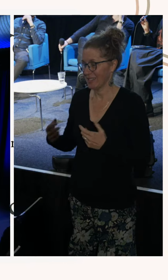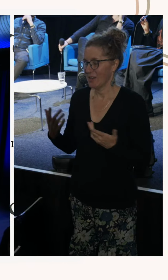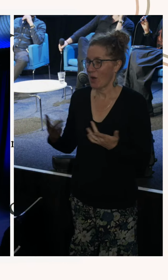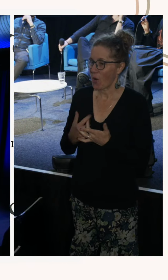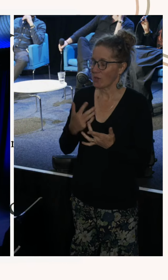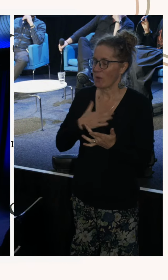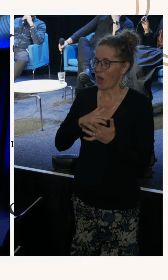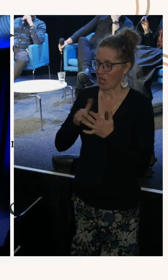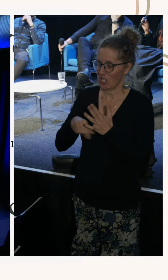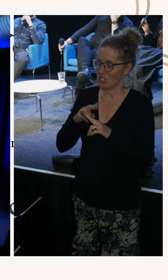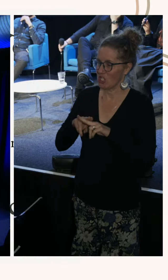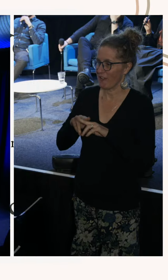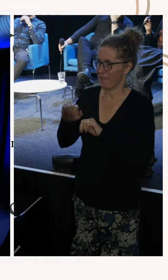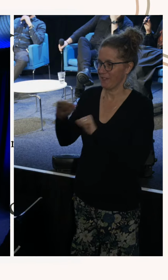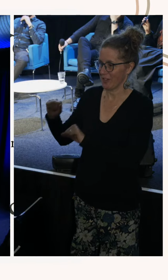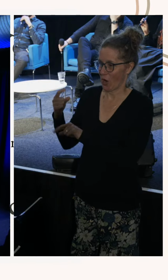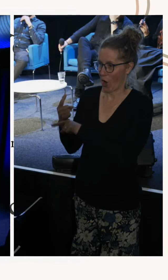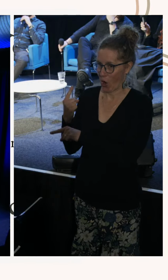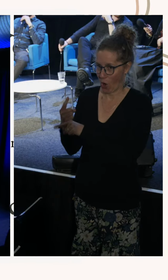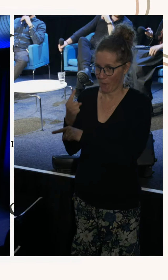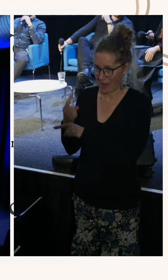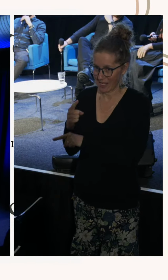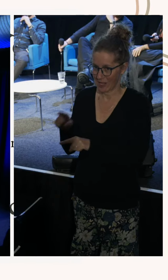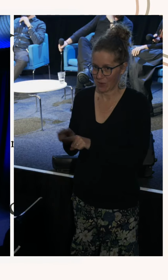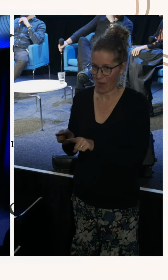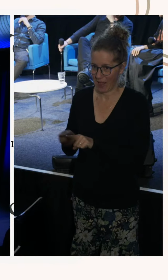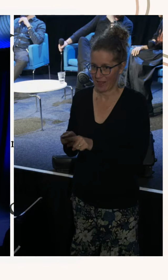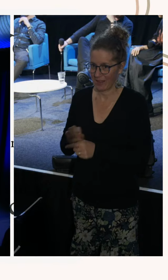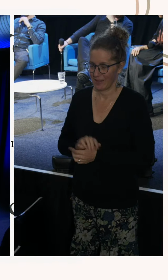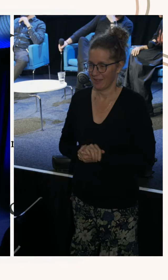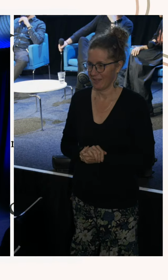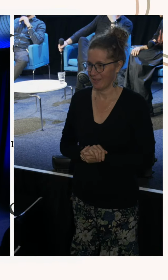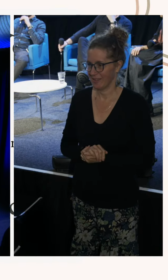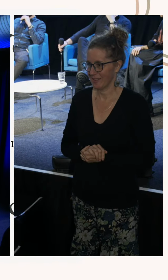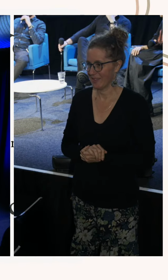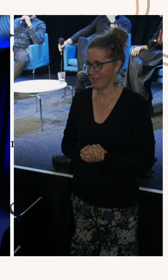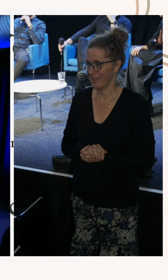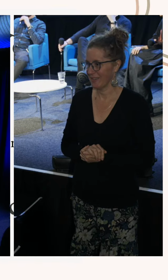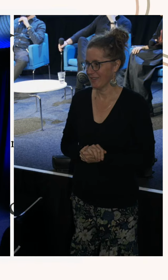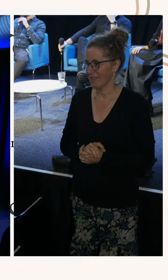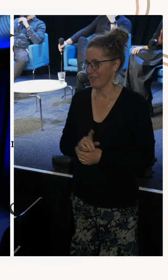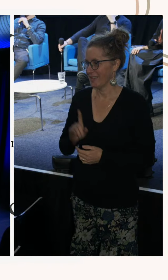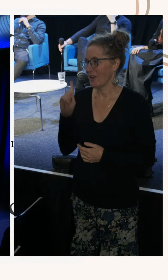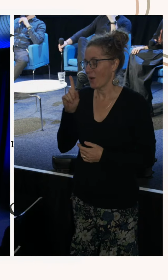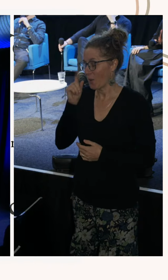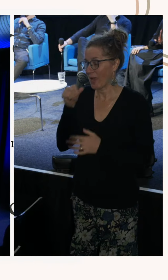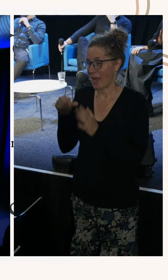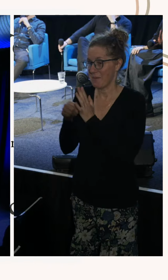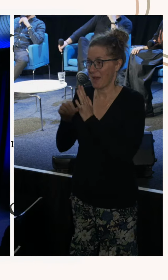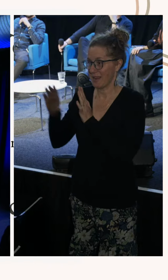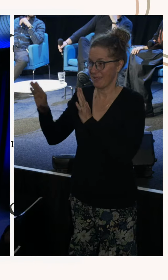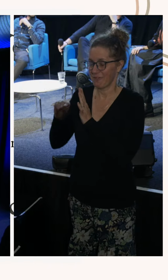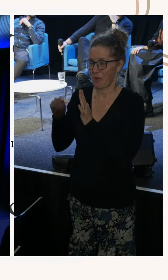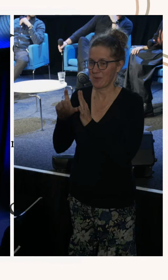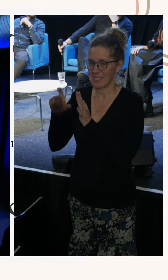Jeff's comments on... Ken Gott was a advisor At least for we didn't Comalco. get money from the CIA.